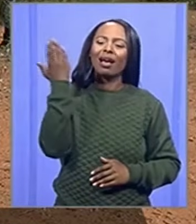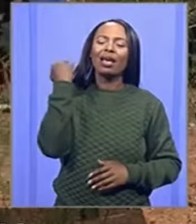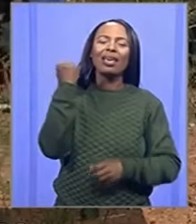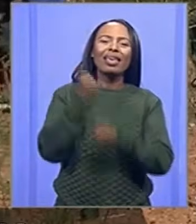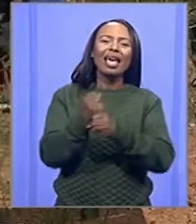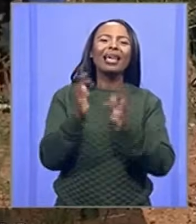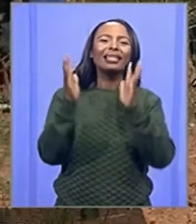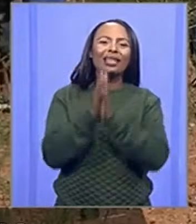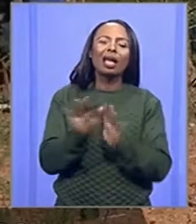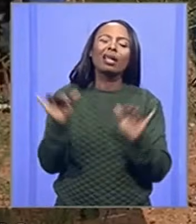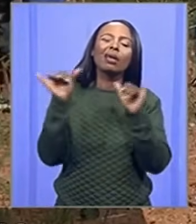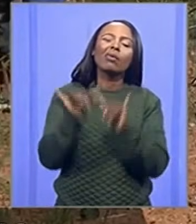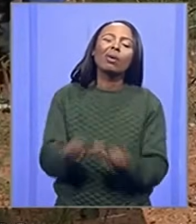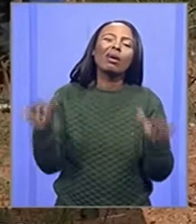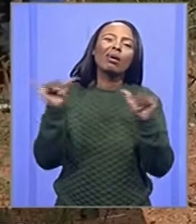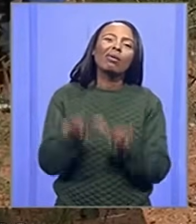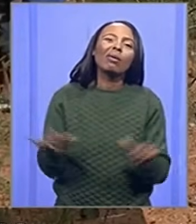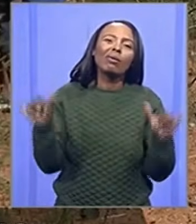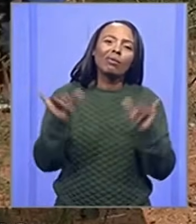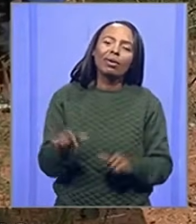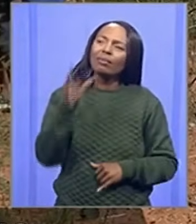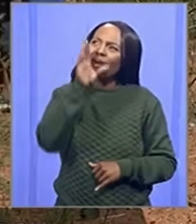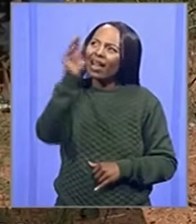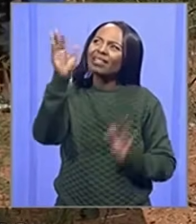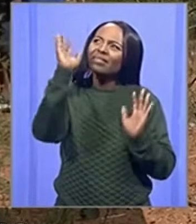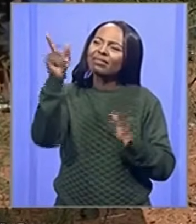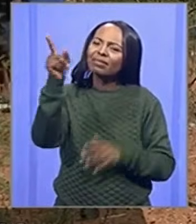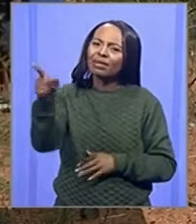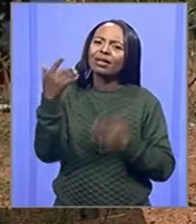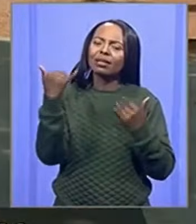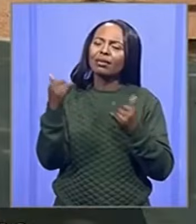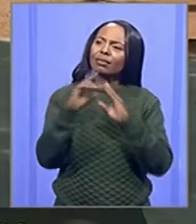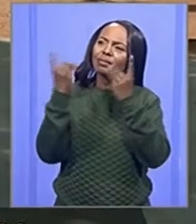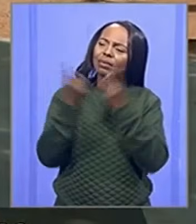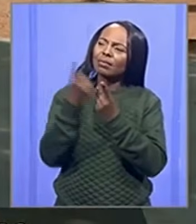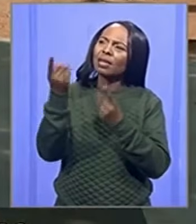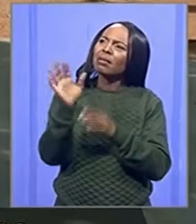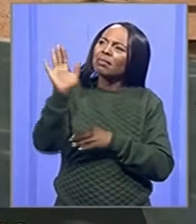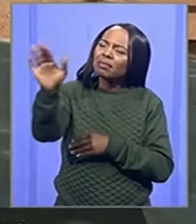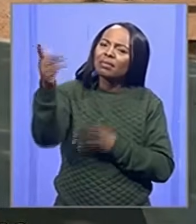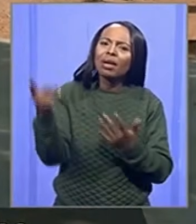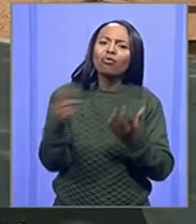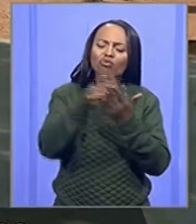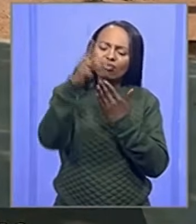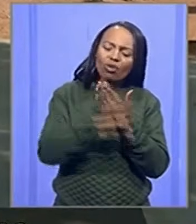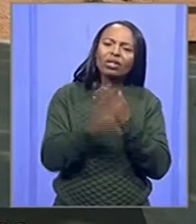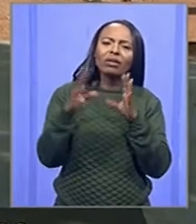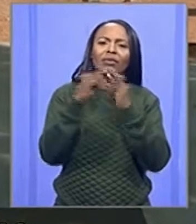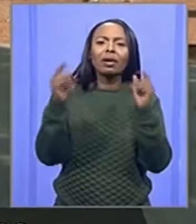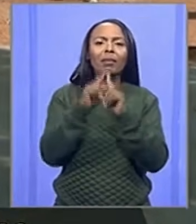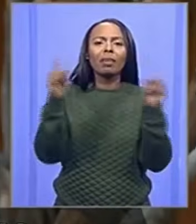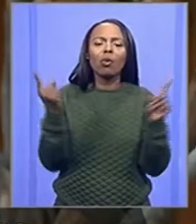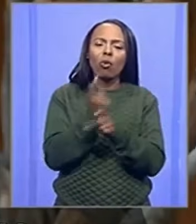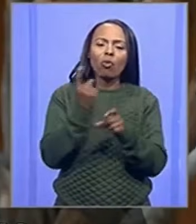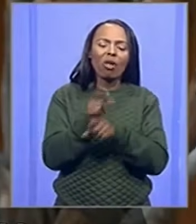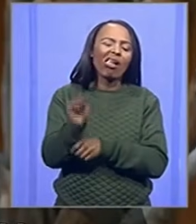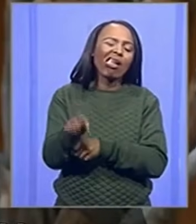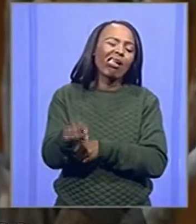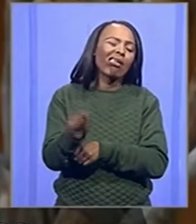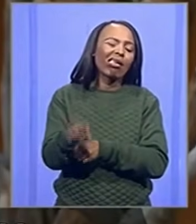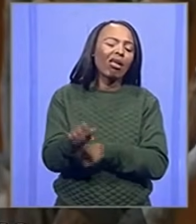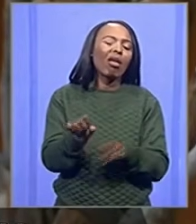re ke sebaka ba lopa puso ya selegae gore e konosetse projeke eno mme ba re ditopo tsa bone ga di sekegelwe tsebe. Nna se ka batho